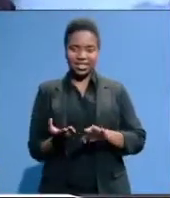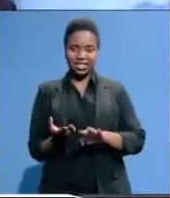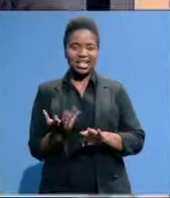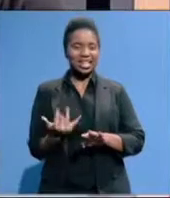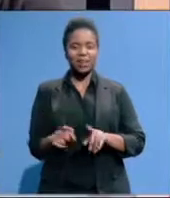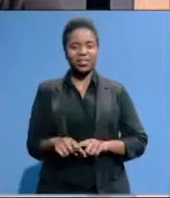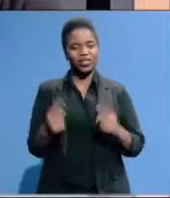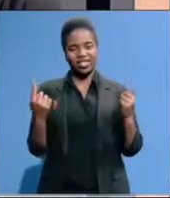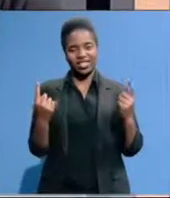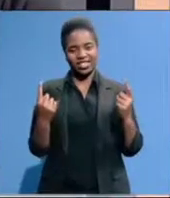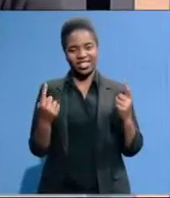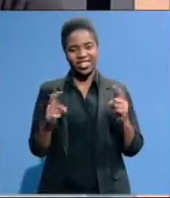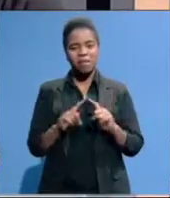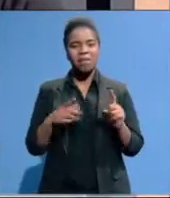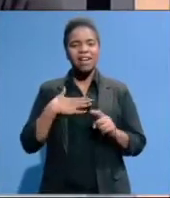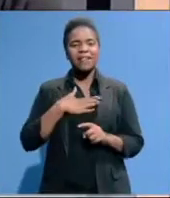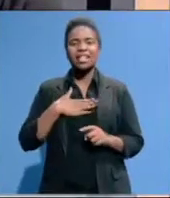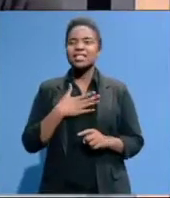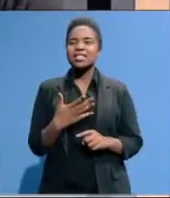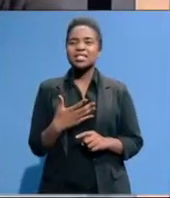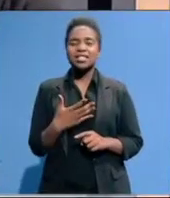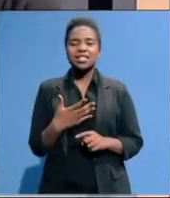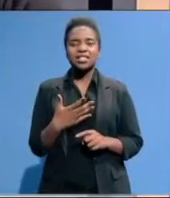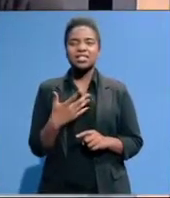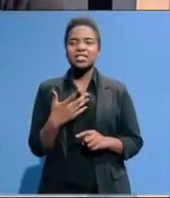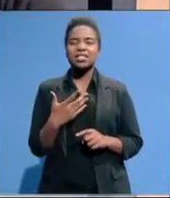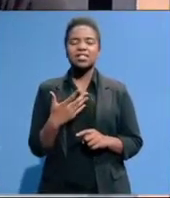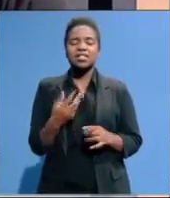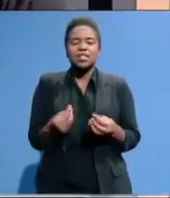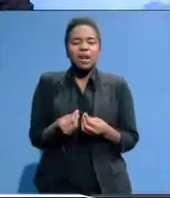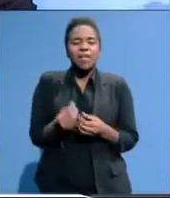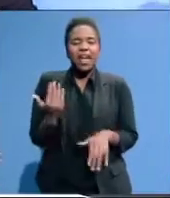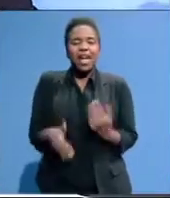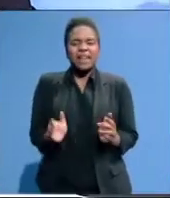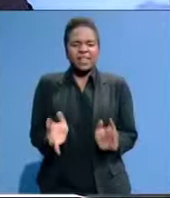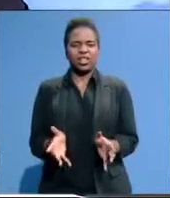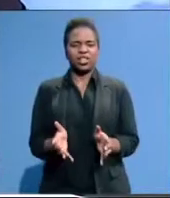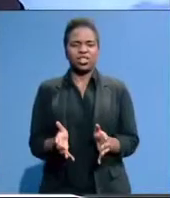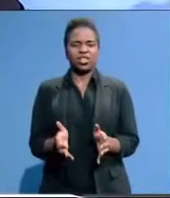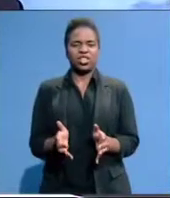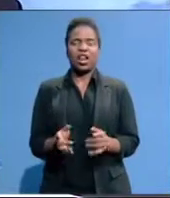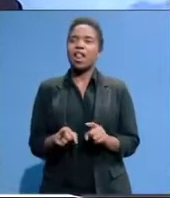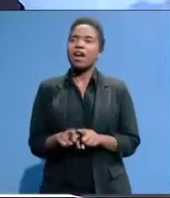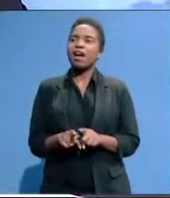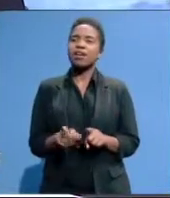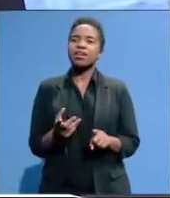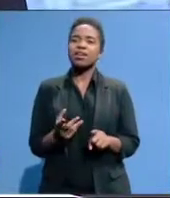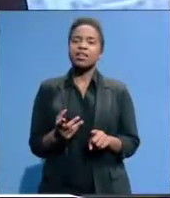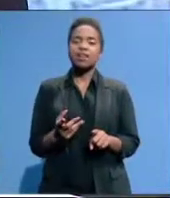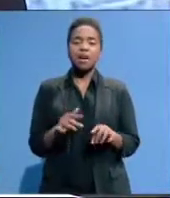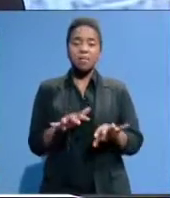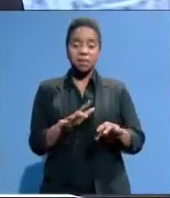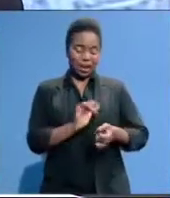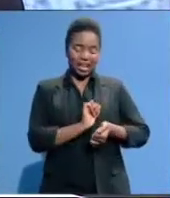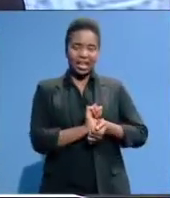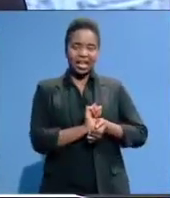now, but it feels like the end of something. Yeah. It feels like the end of an era where these are the people that were there